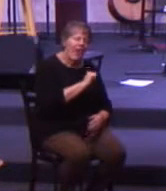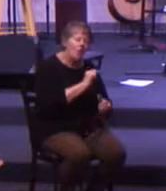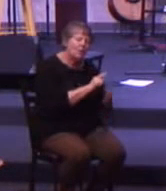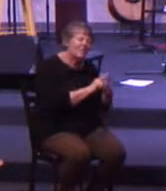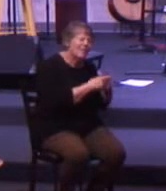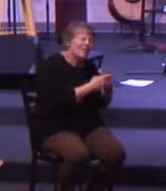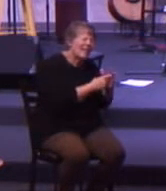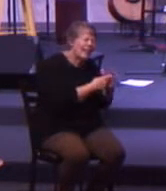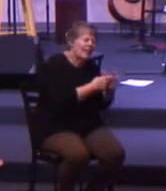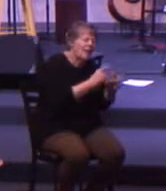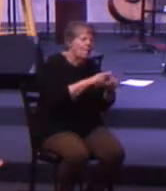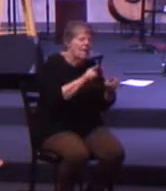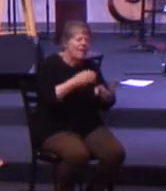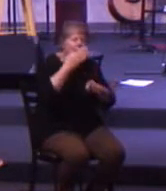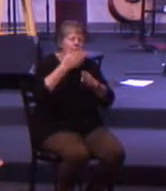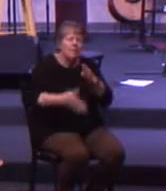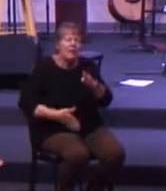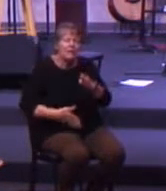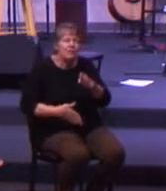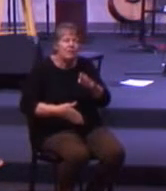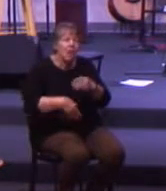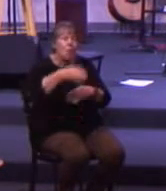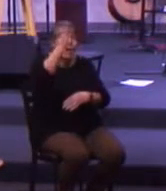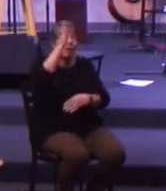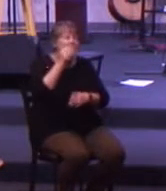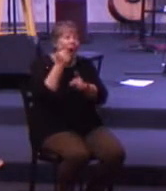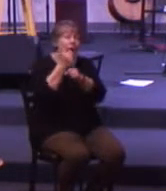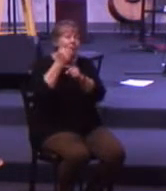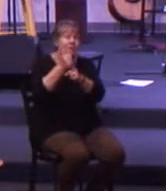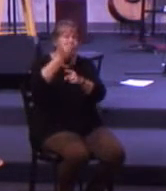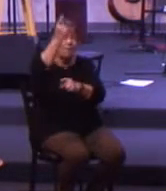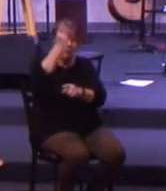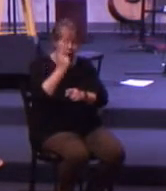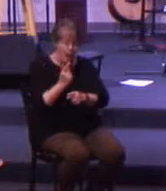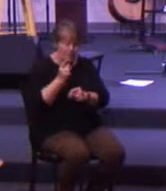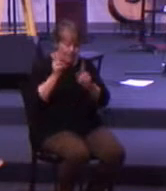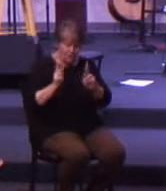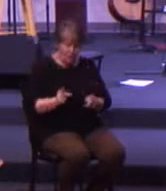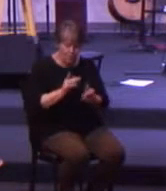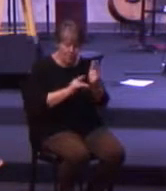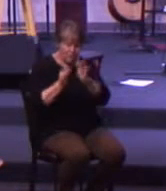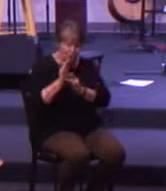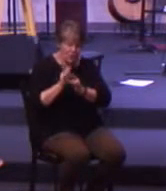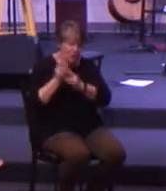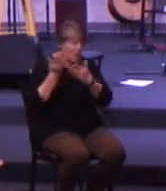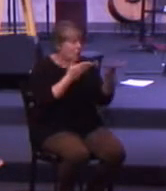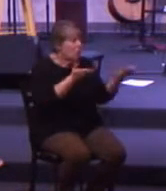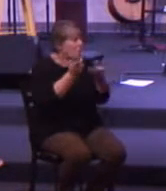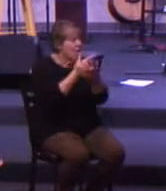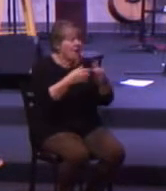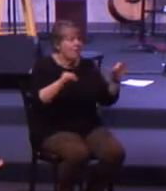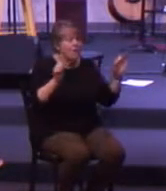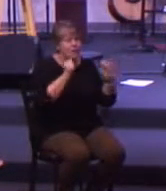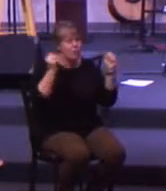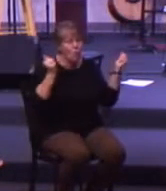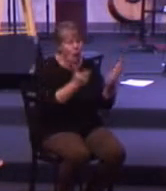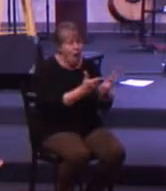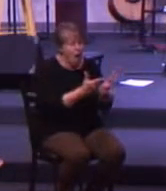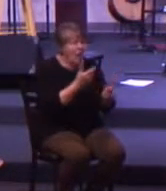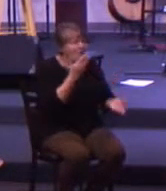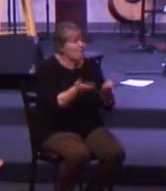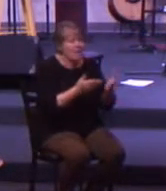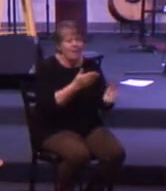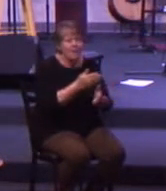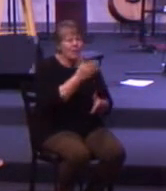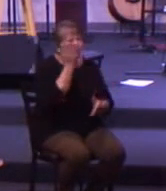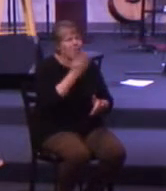of that God's work, God himself in the person of Jesus coming to earth to purchase freedom for all people. Maybe you've never made the decision, I'm going to